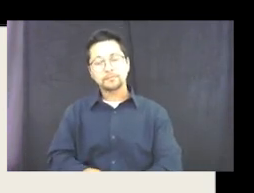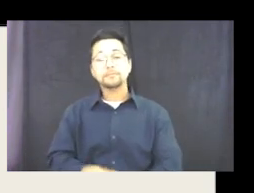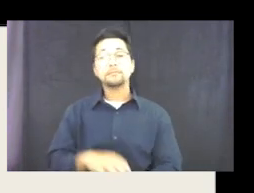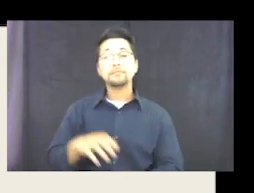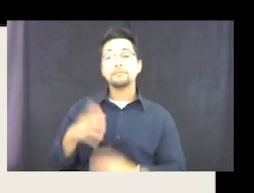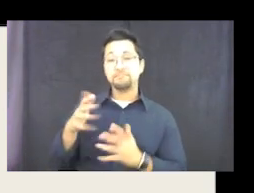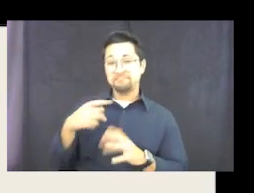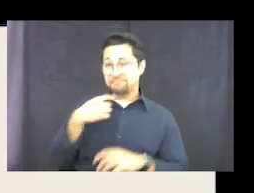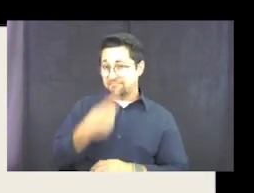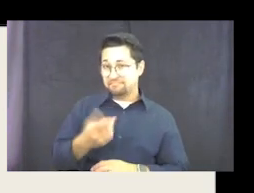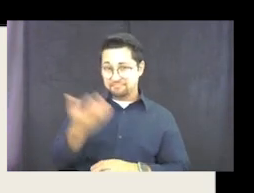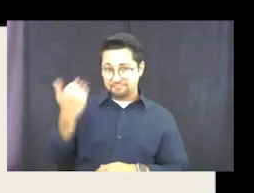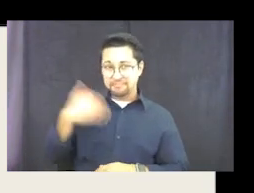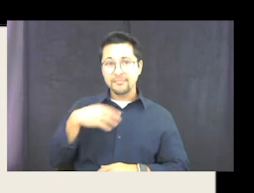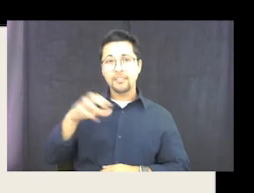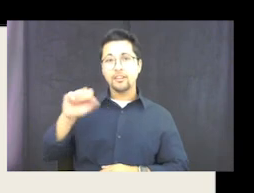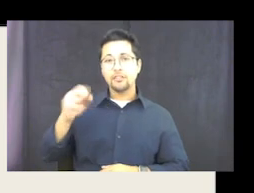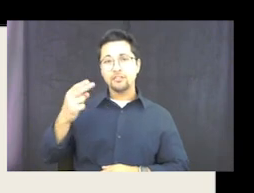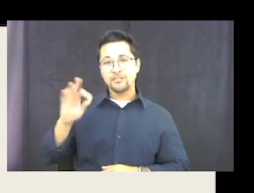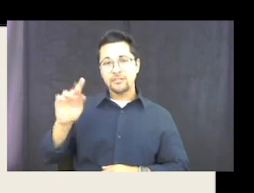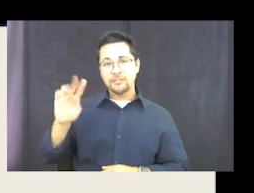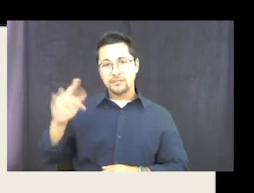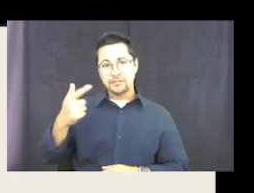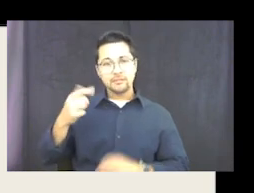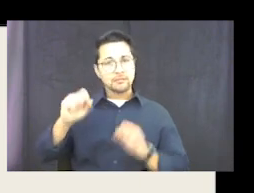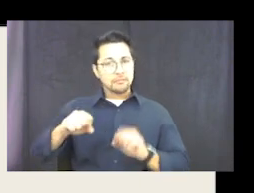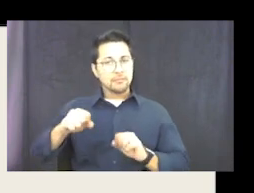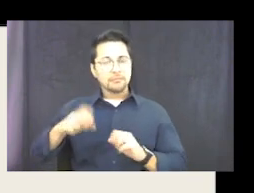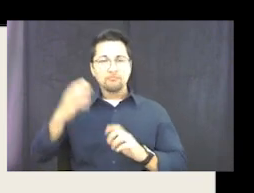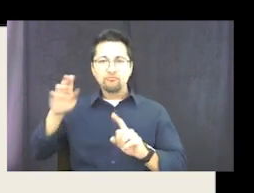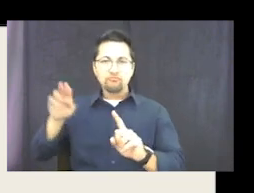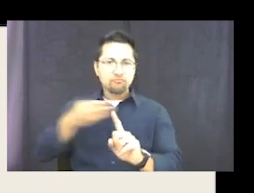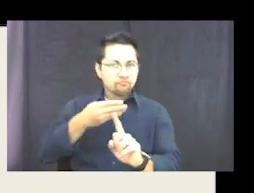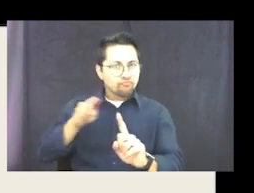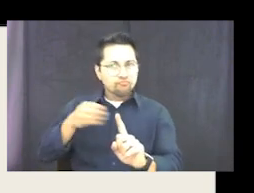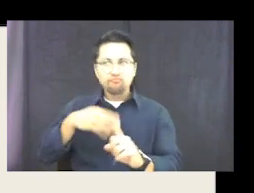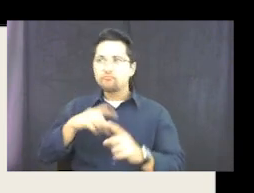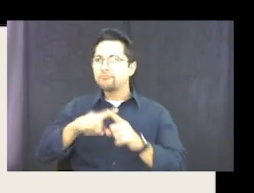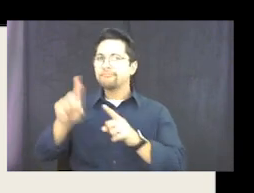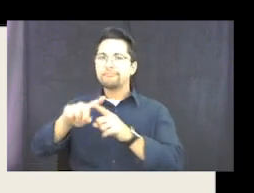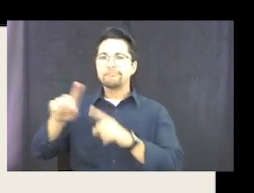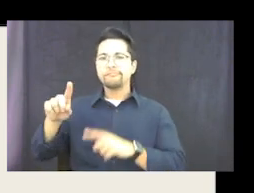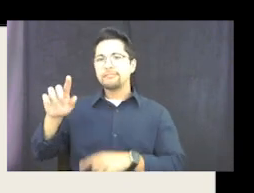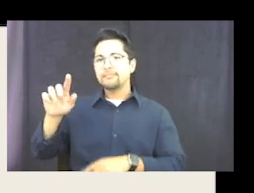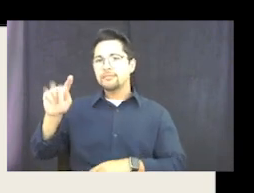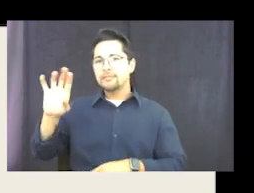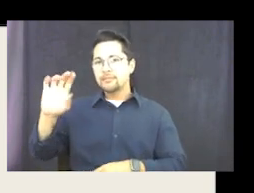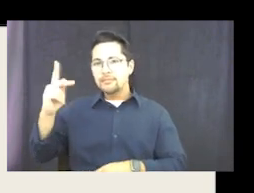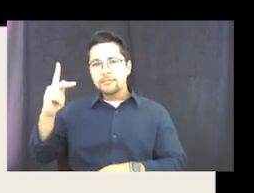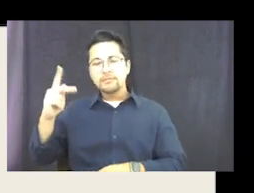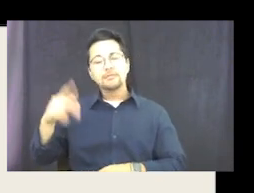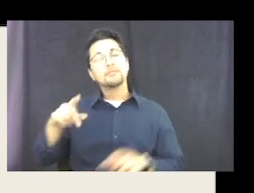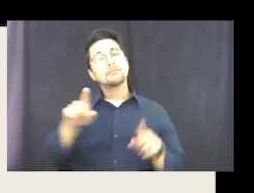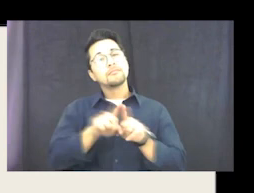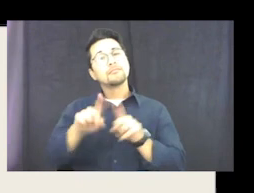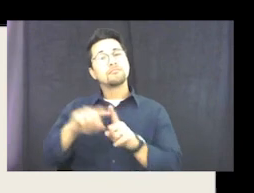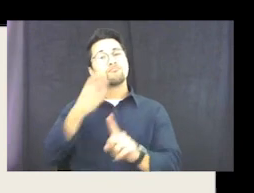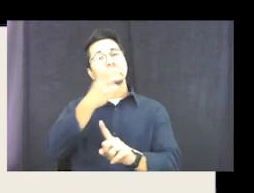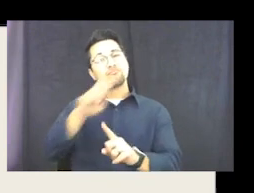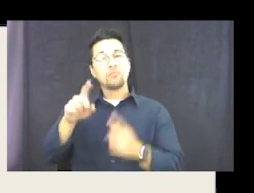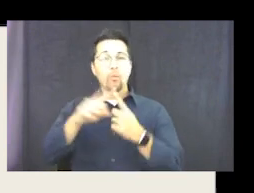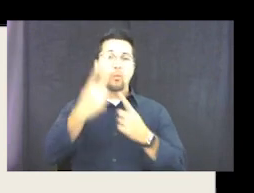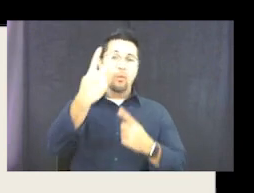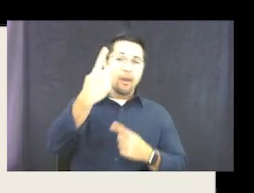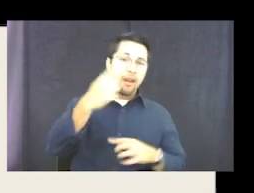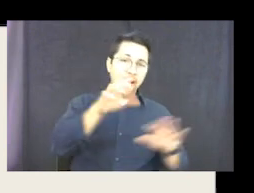As stated earlier, shifting is the ability to transfer and control your attention between different tasks or subtasks, as well as transition from one activity